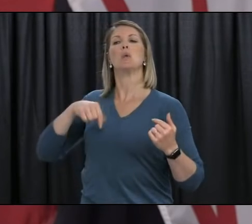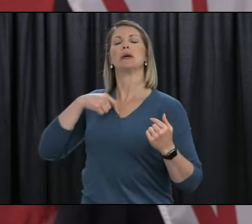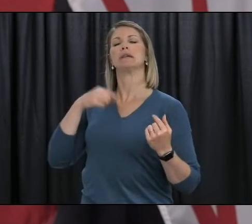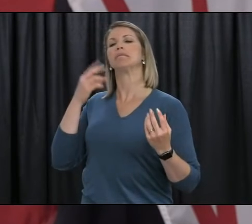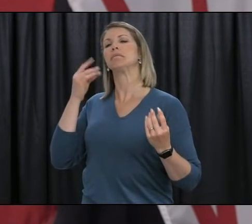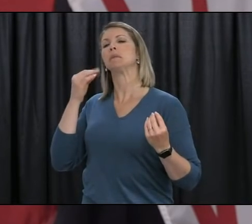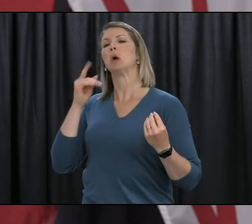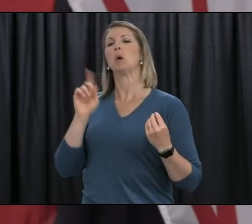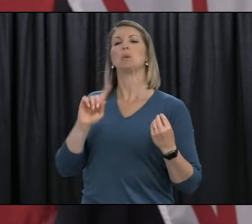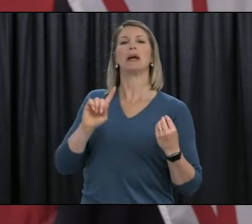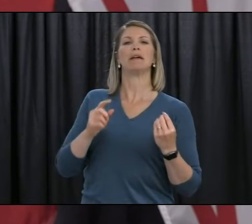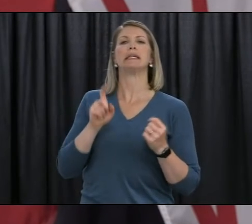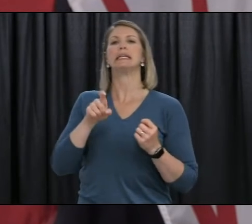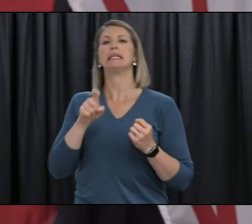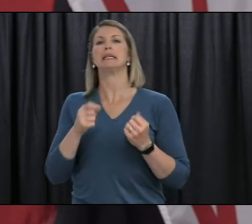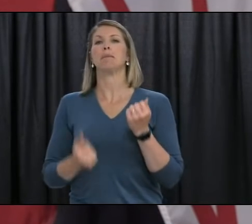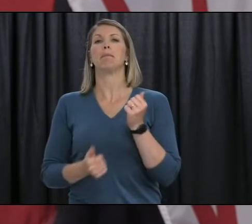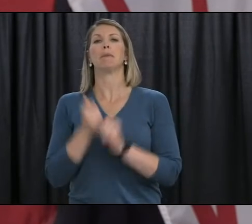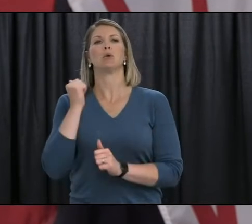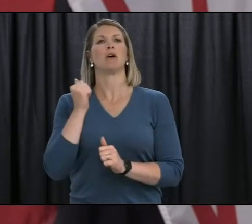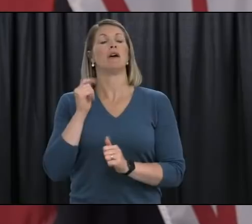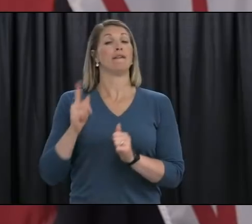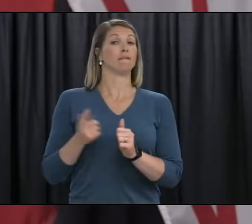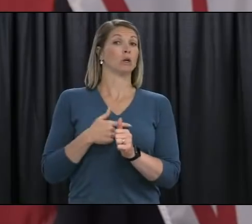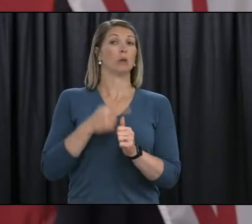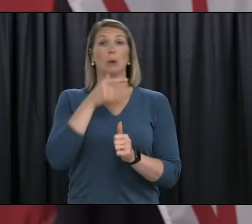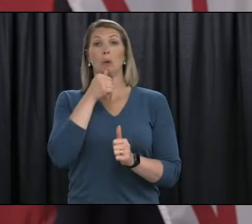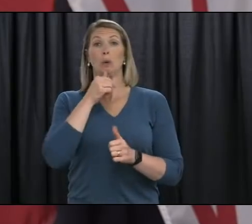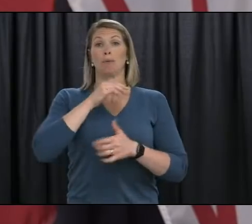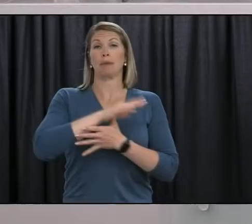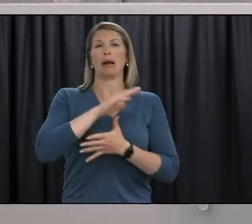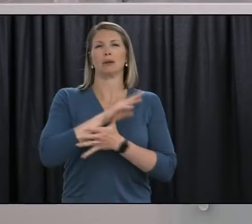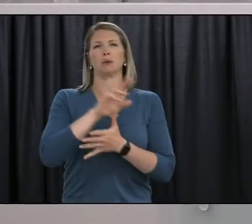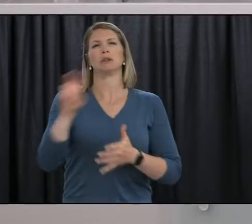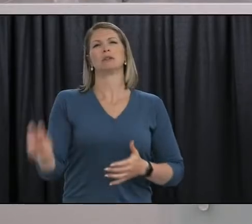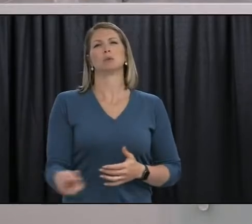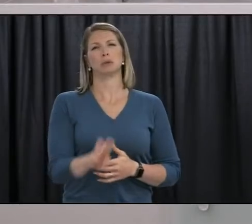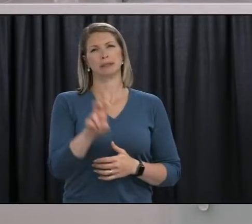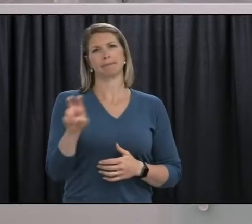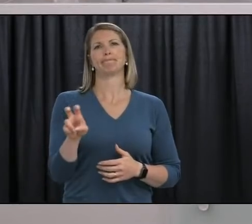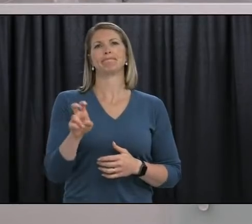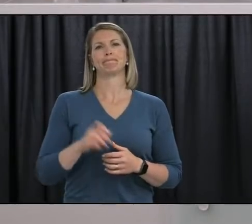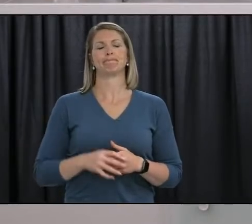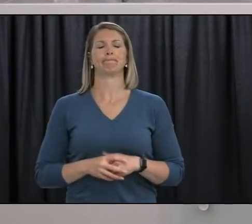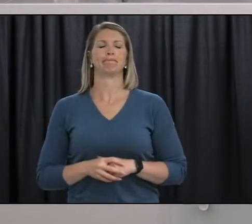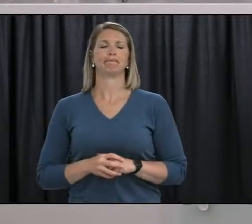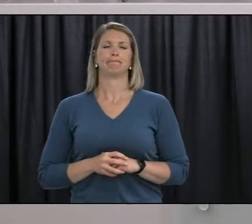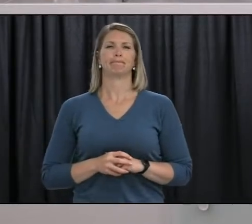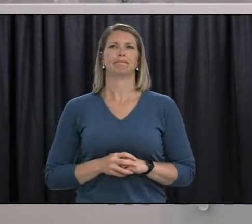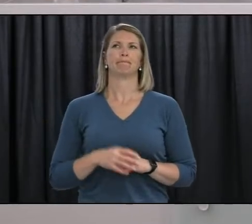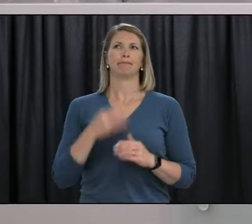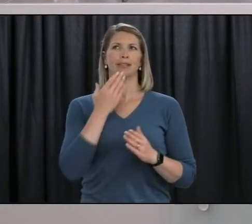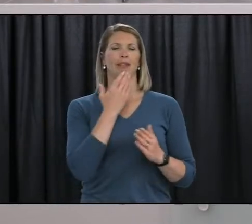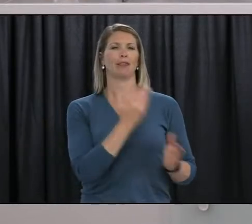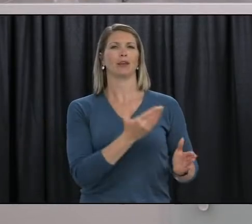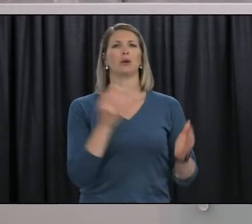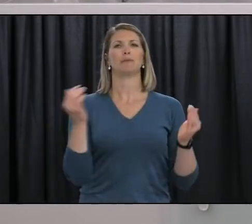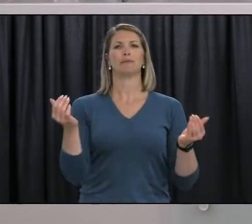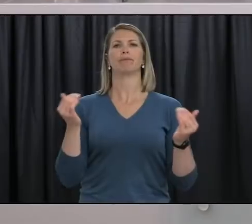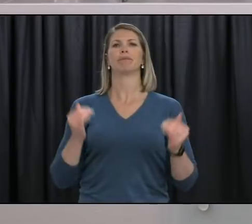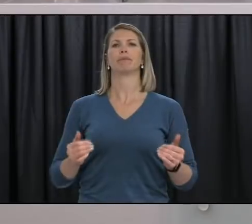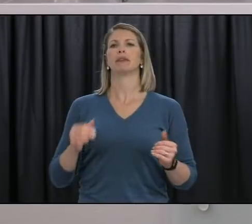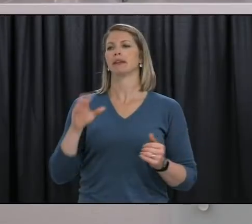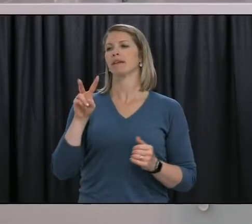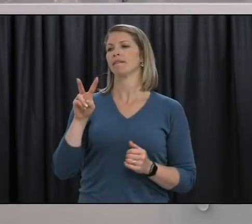That's the reason why we put the tourism sector out there first. Thank you. Our next questions are from Tyler Dunn